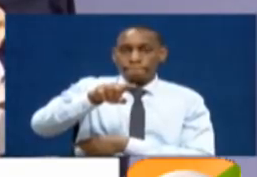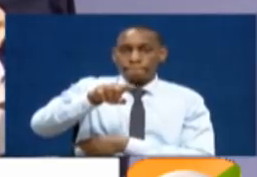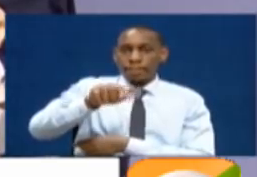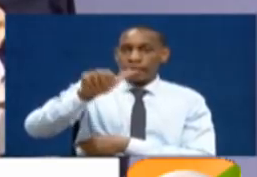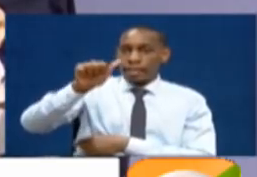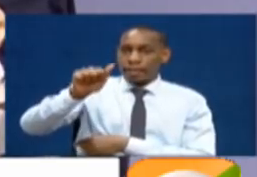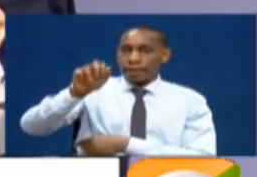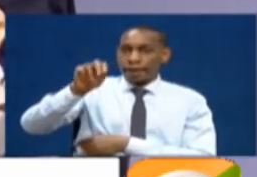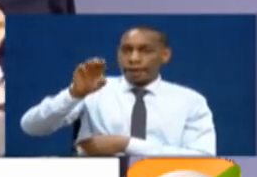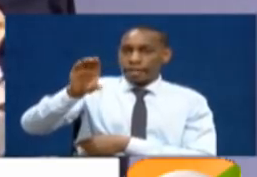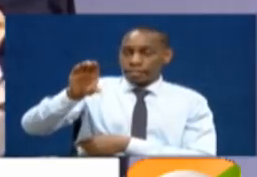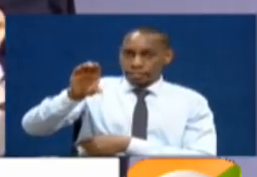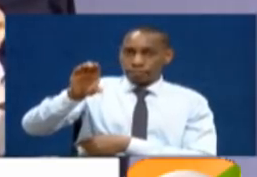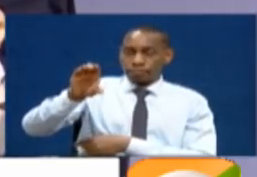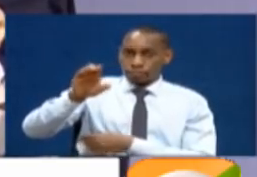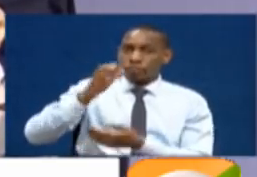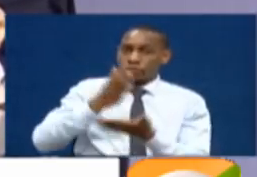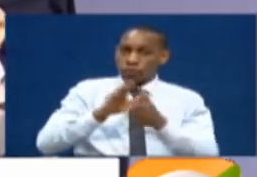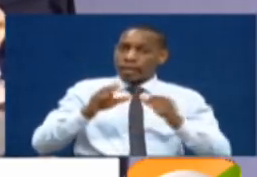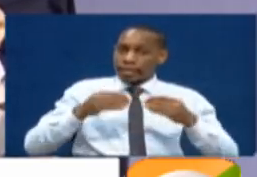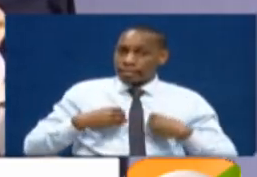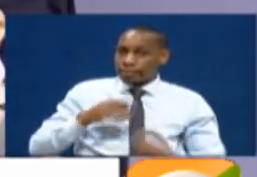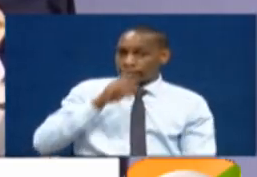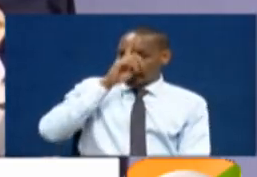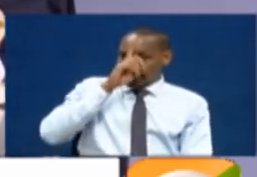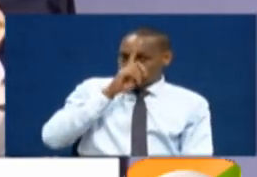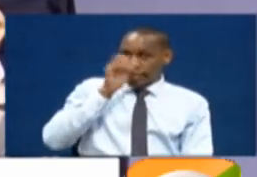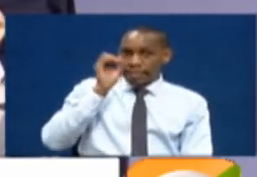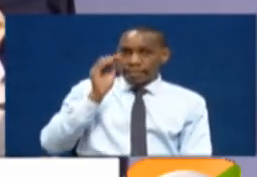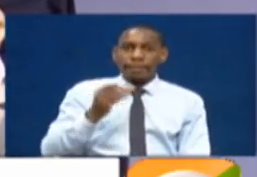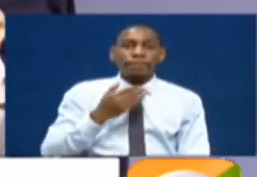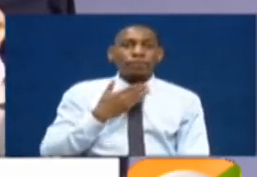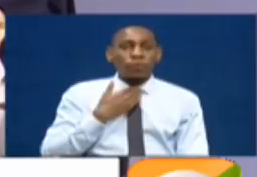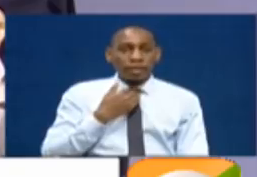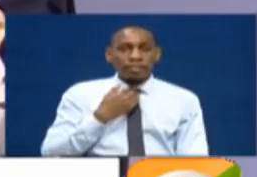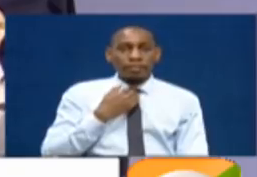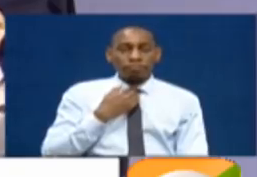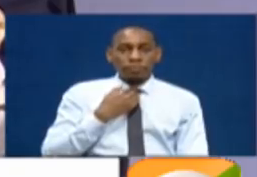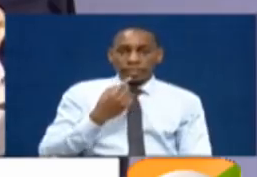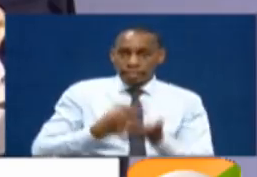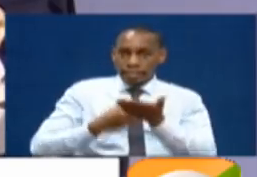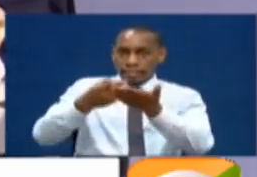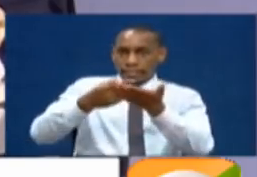as ANC are taking it seriously. And if I just want to pick up the issue around the debt,